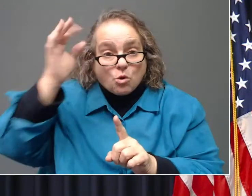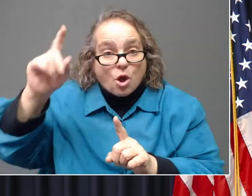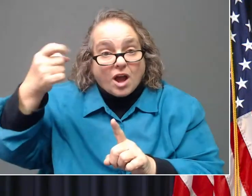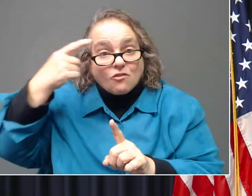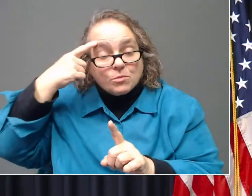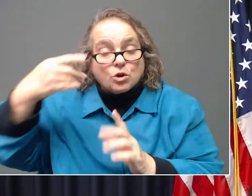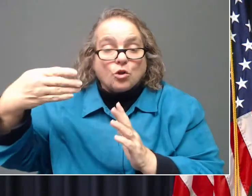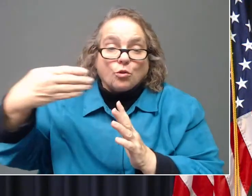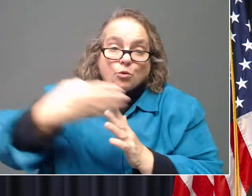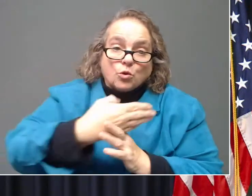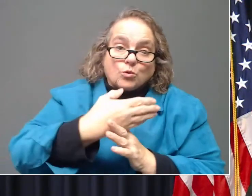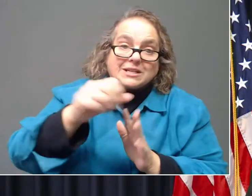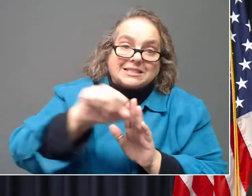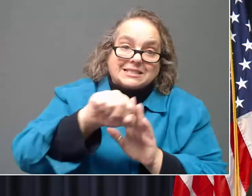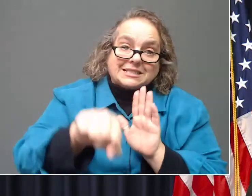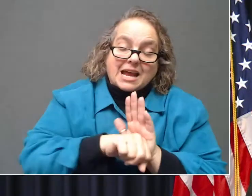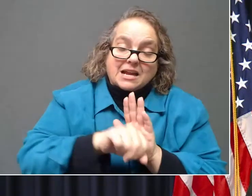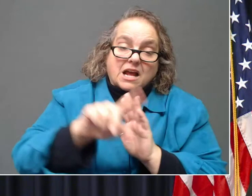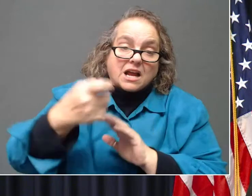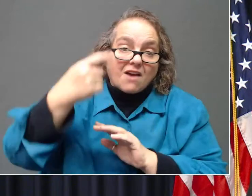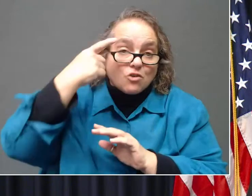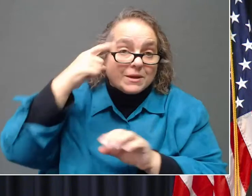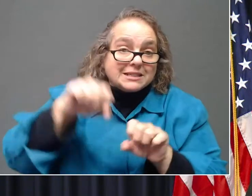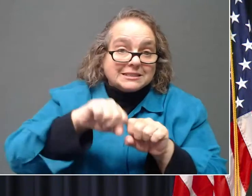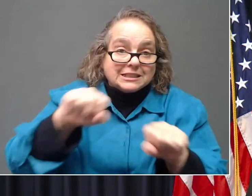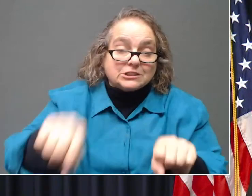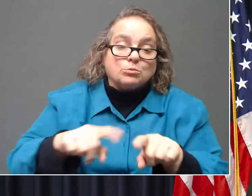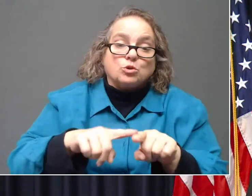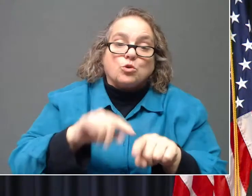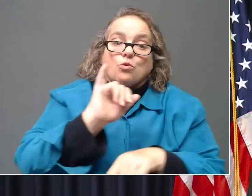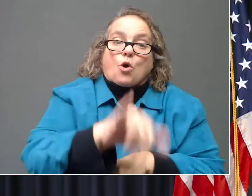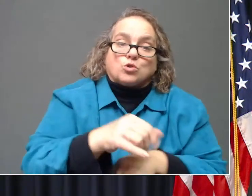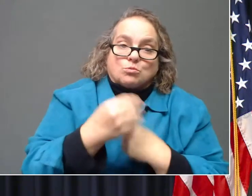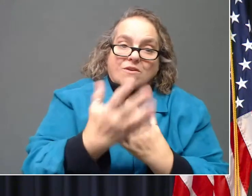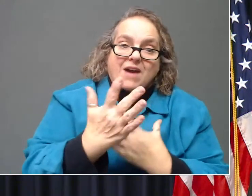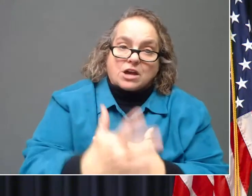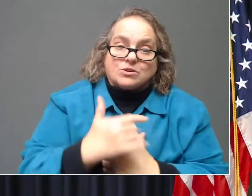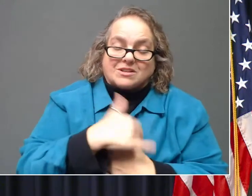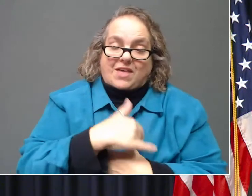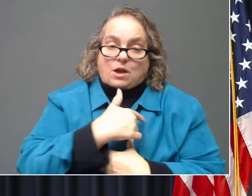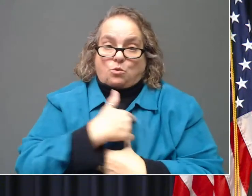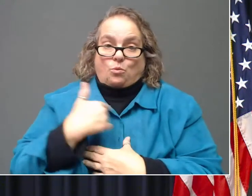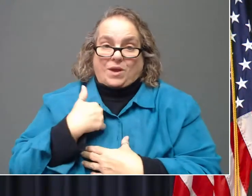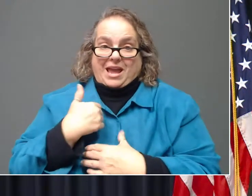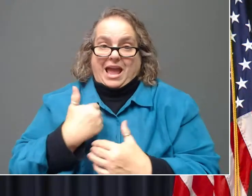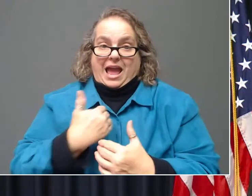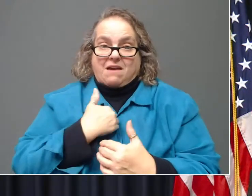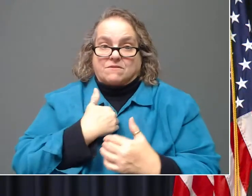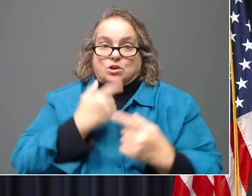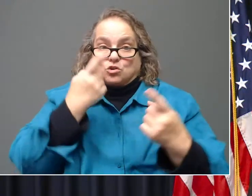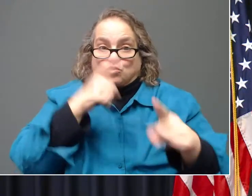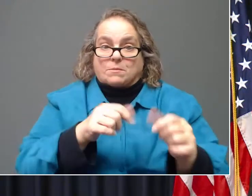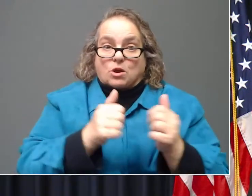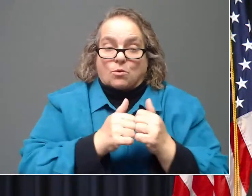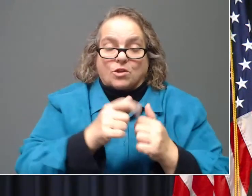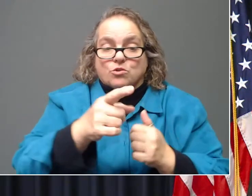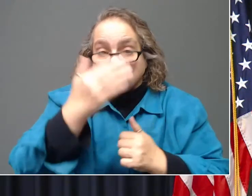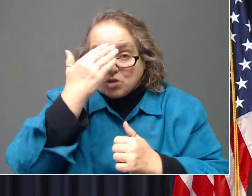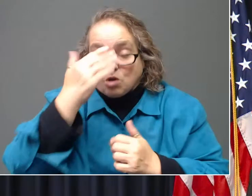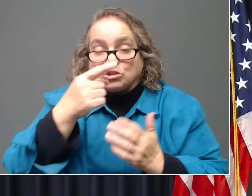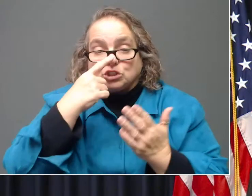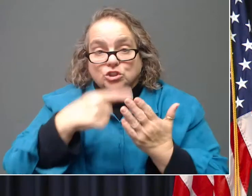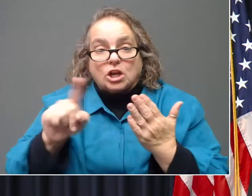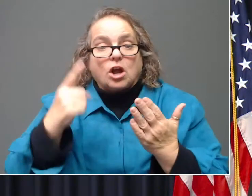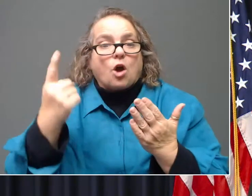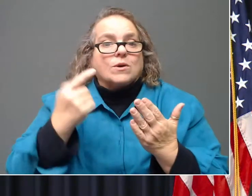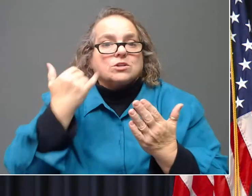government system down to those providers. So you can know and you can check and you can always call any of these